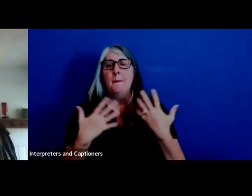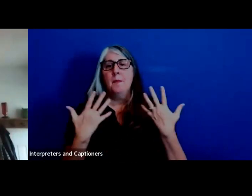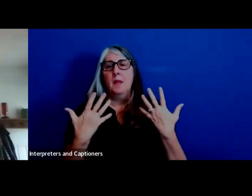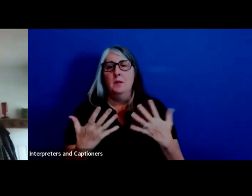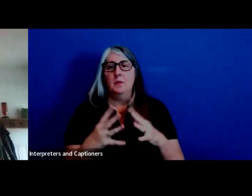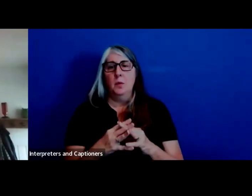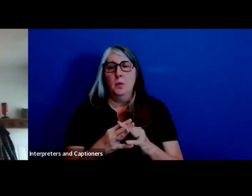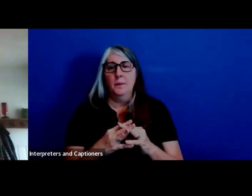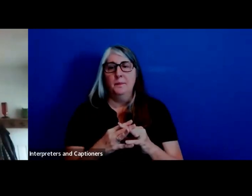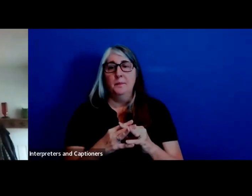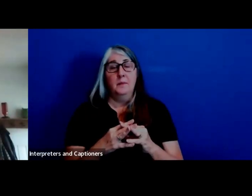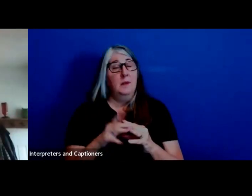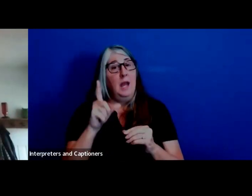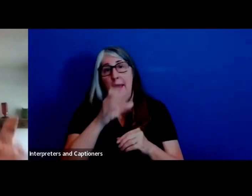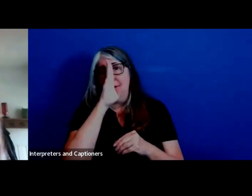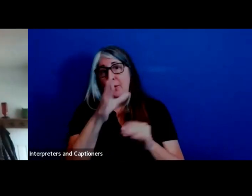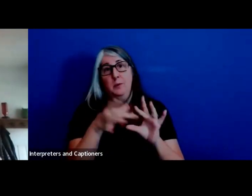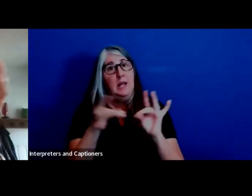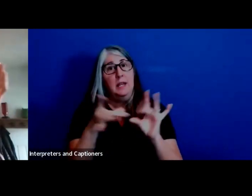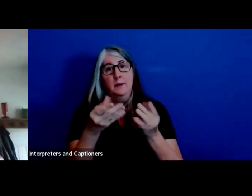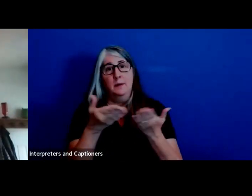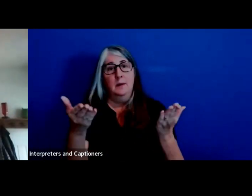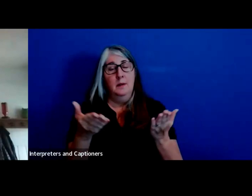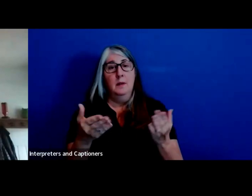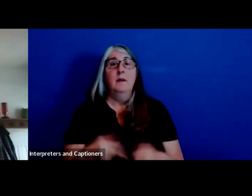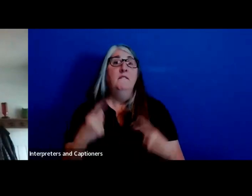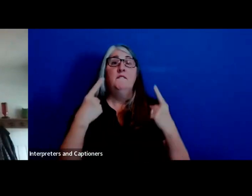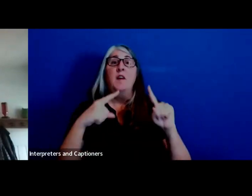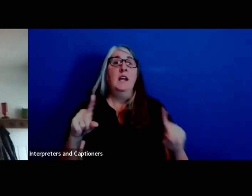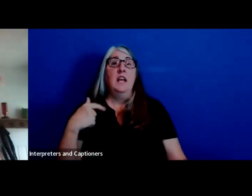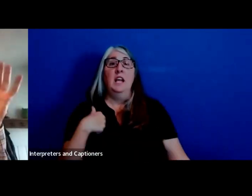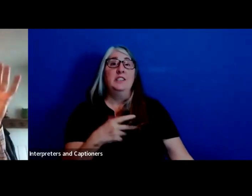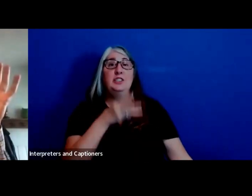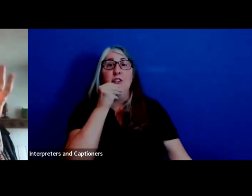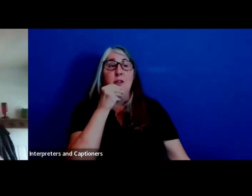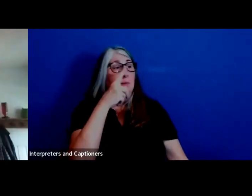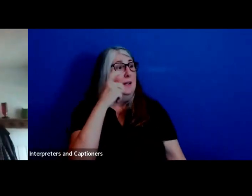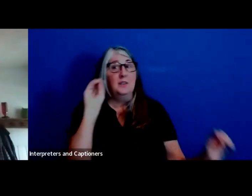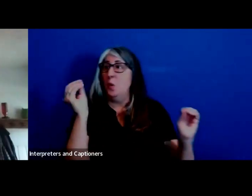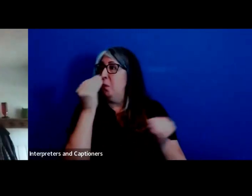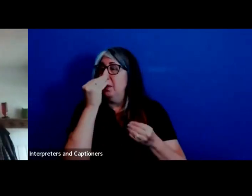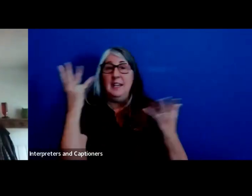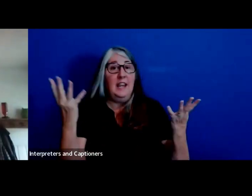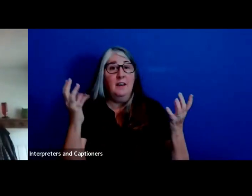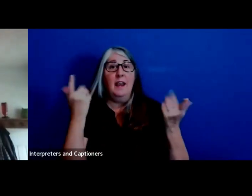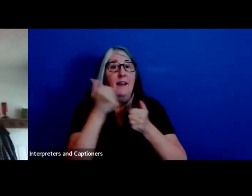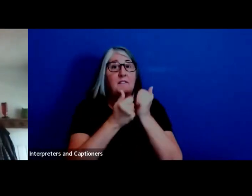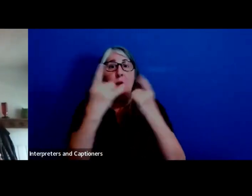And so it has to be said, I got to a point where I just shut up because it seemed like it didn't matter and everybody hated me for speaking.